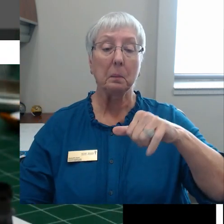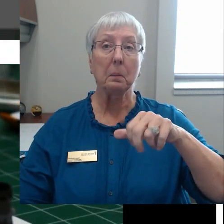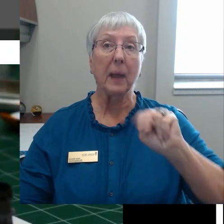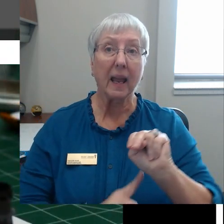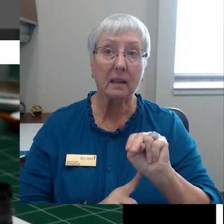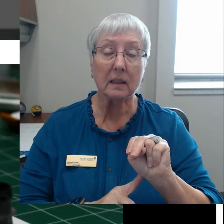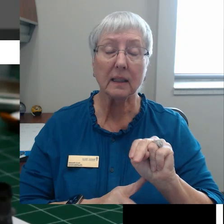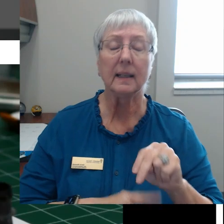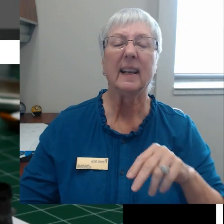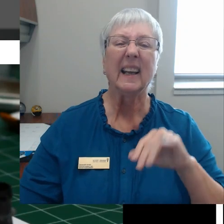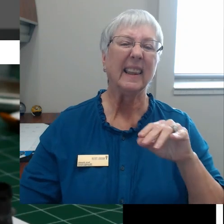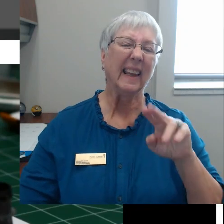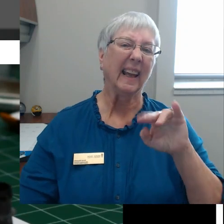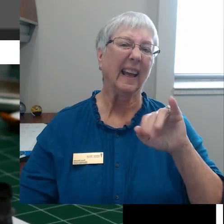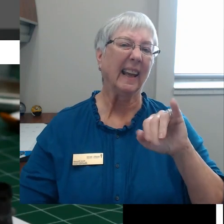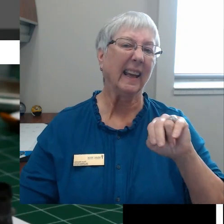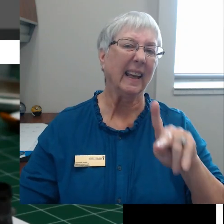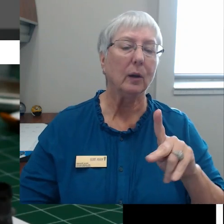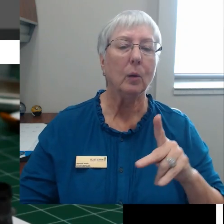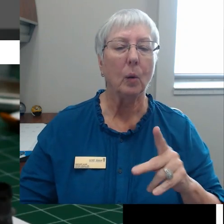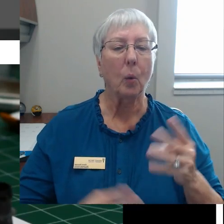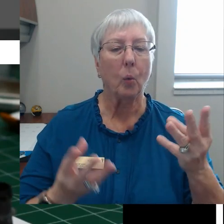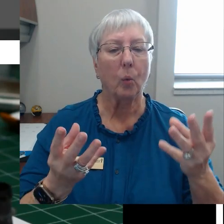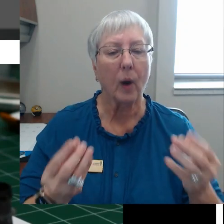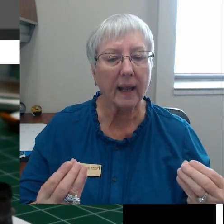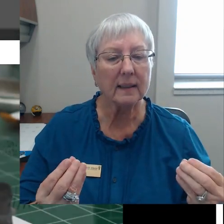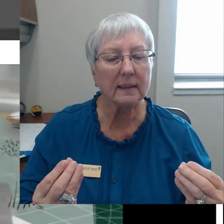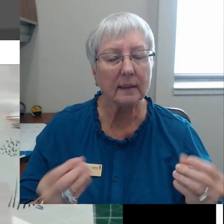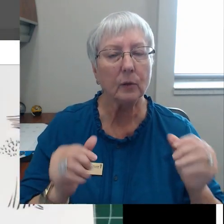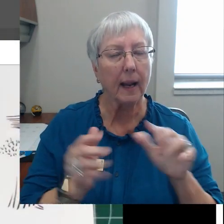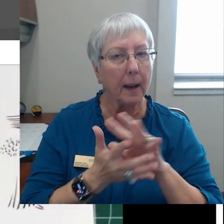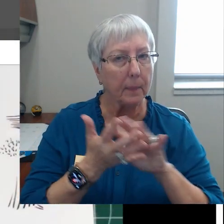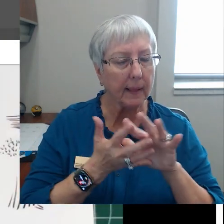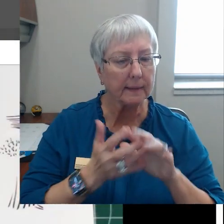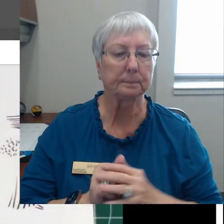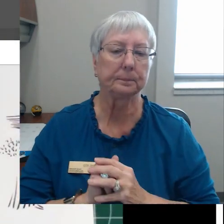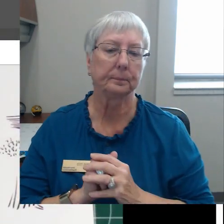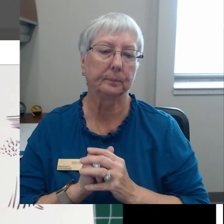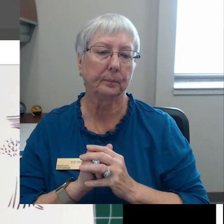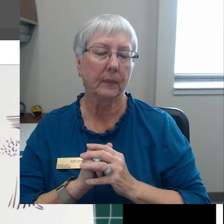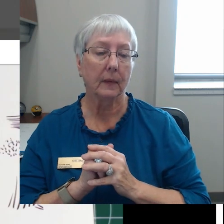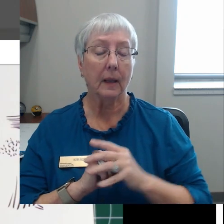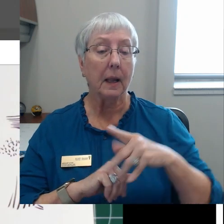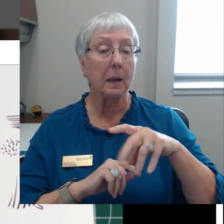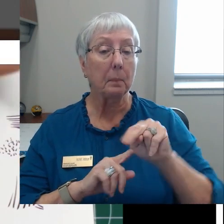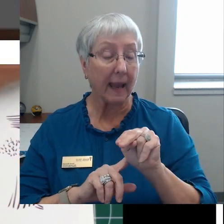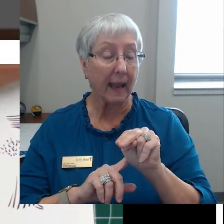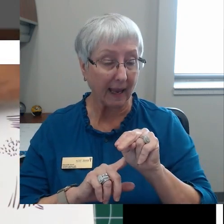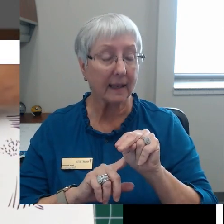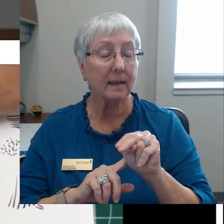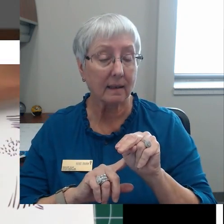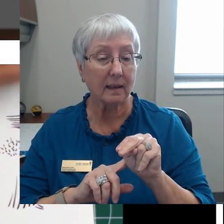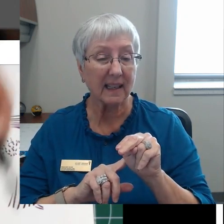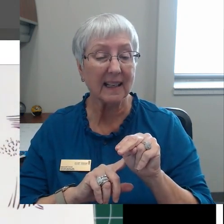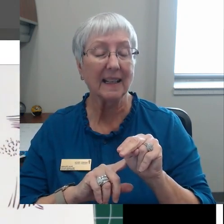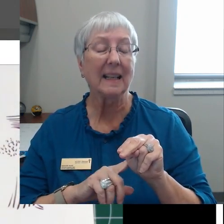is wet, there's very little blending as a wet medium. Pen application of textural color is typically driven by